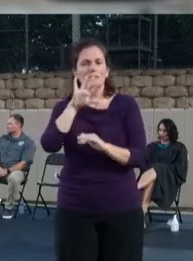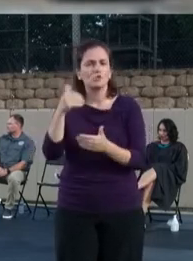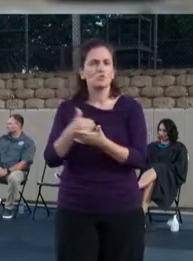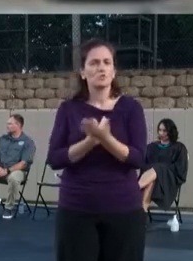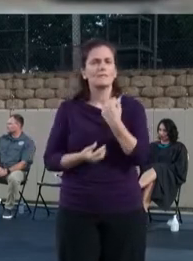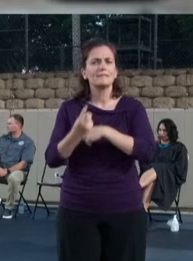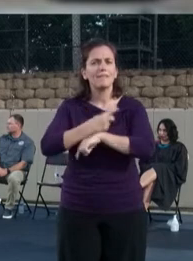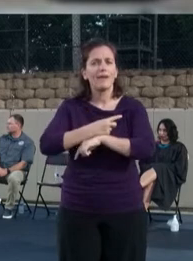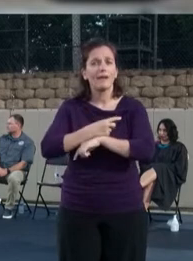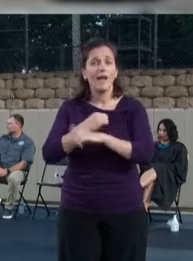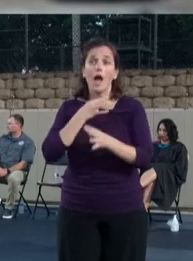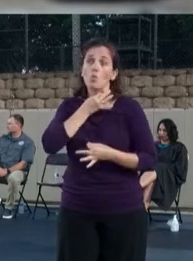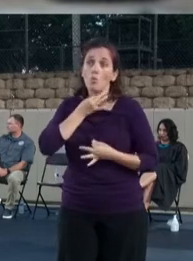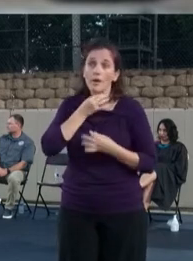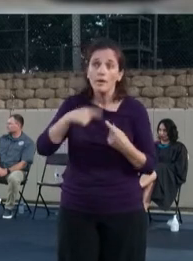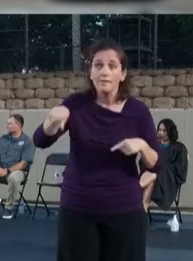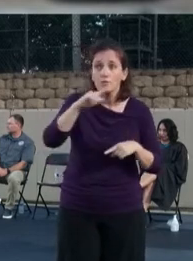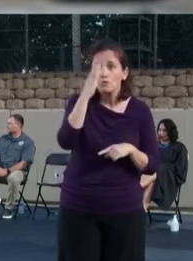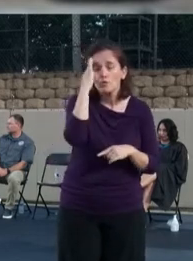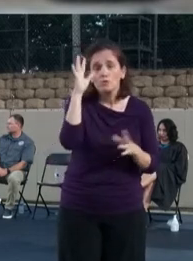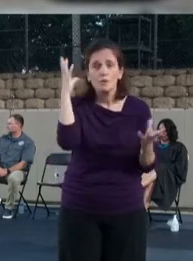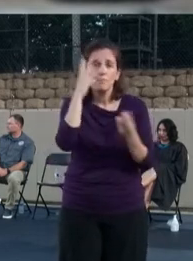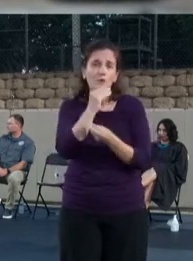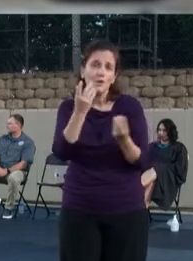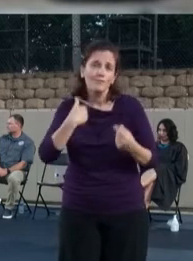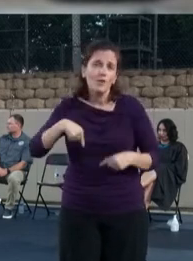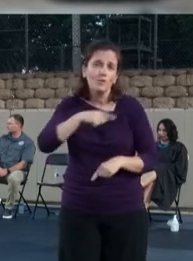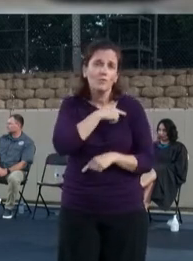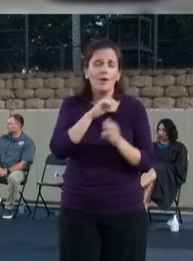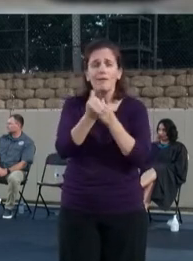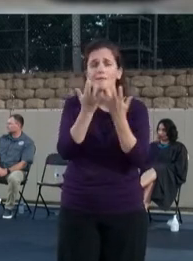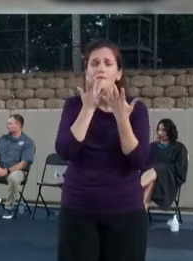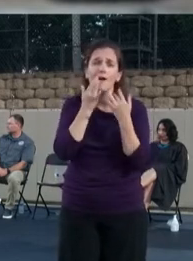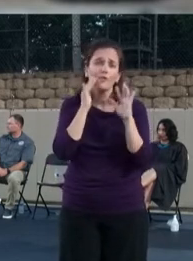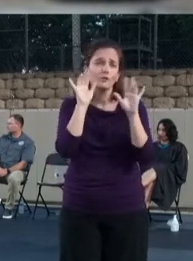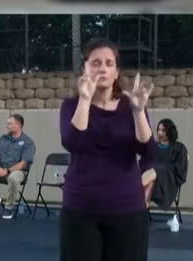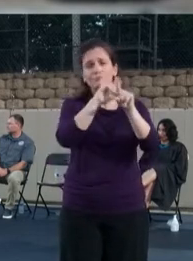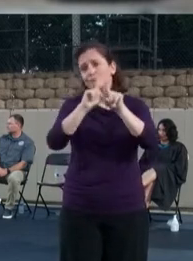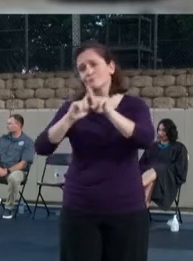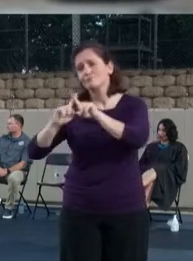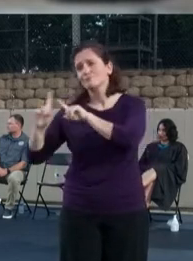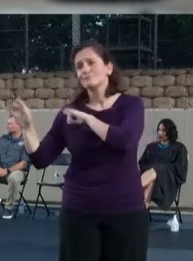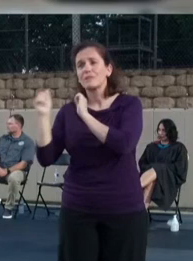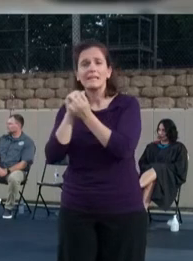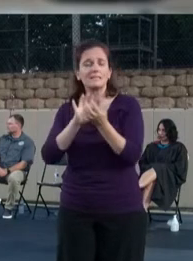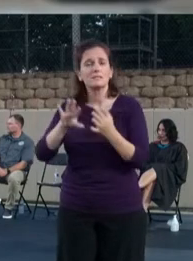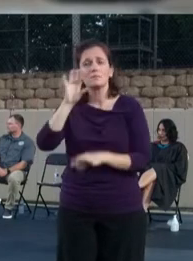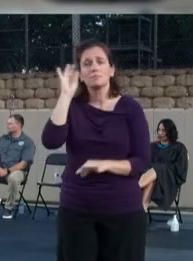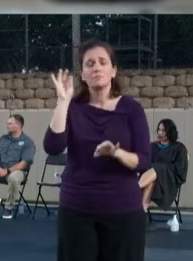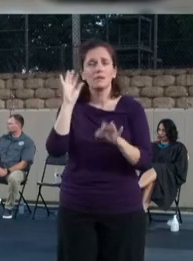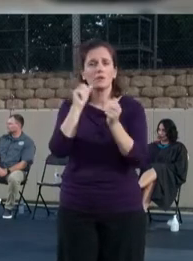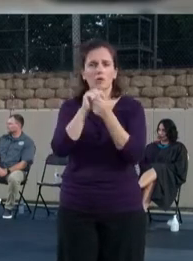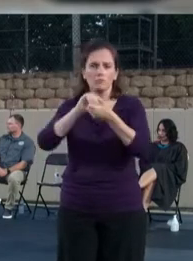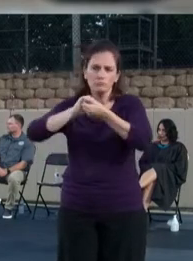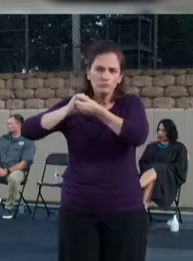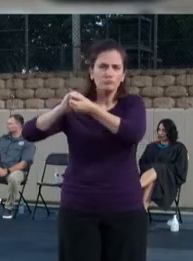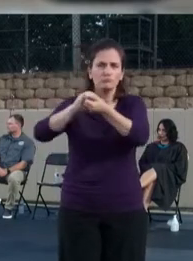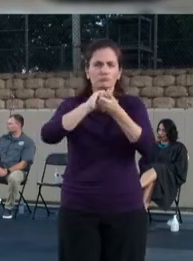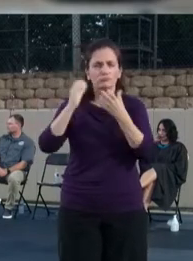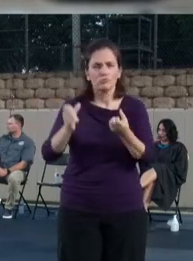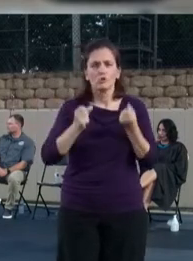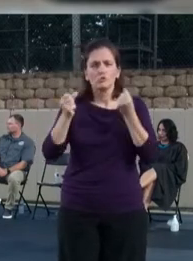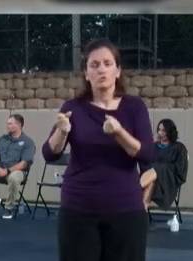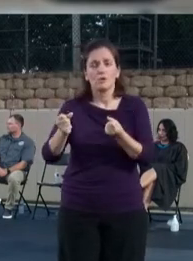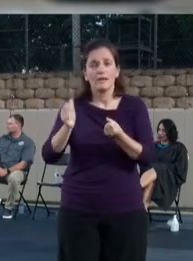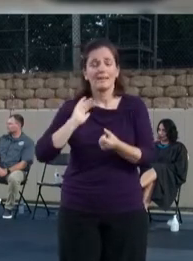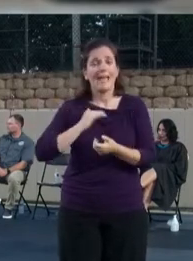how beautiful we are, our colors, an array of rainbows, our spirit, a cornucopia of tungsten strength, our unity, the